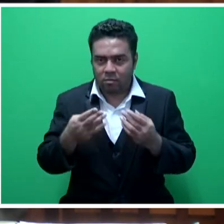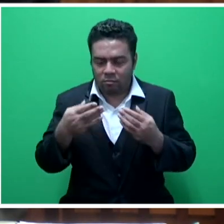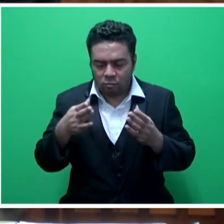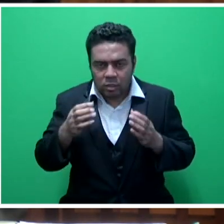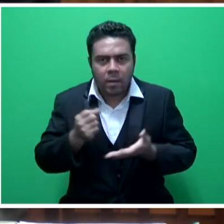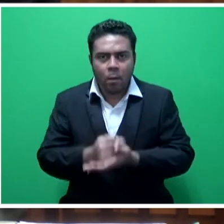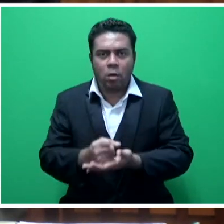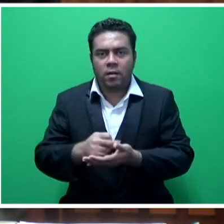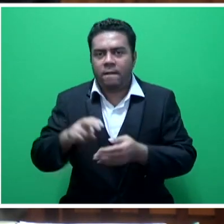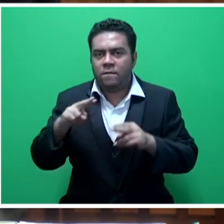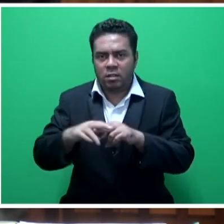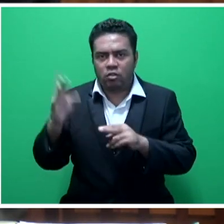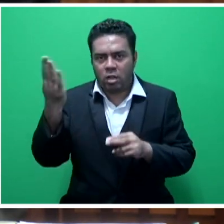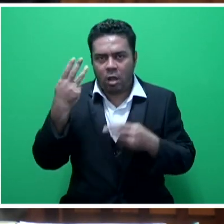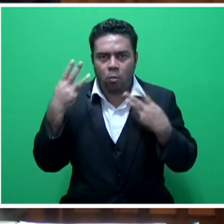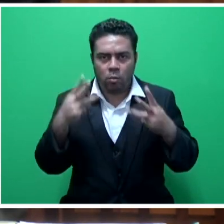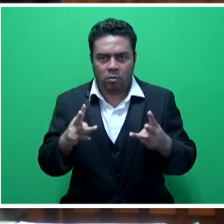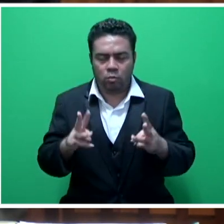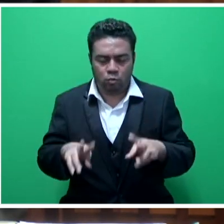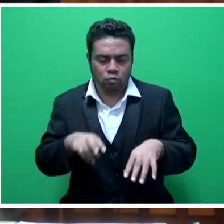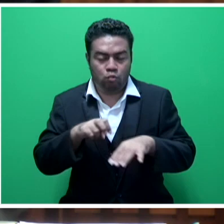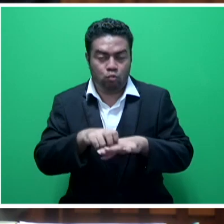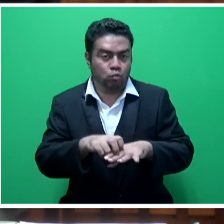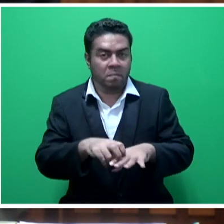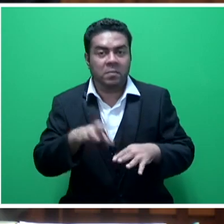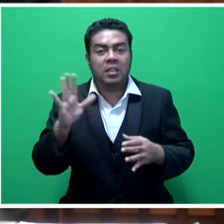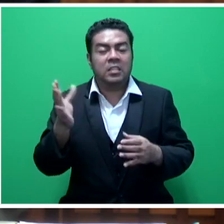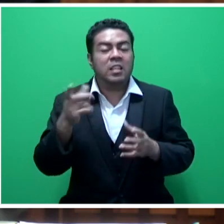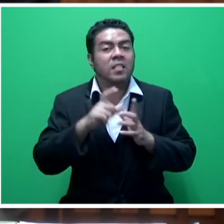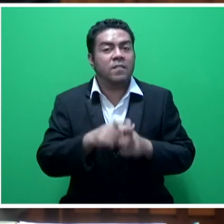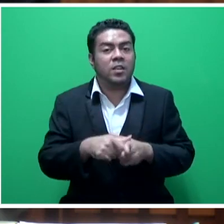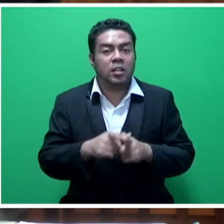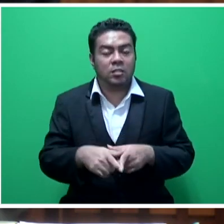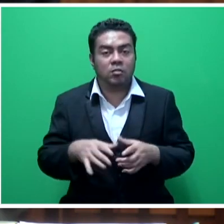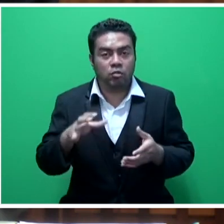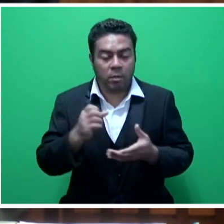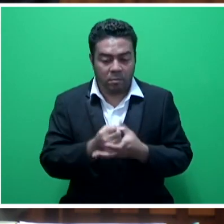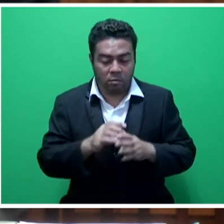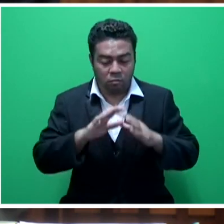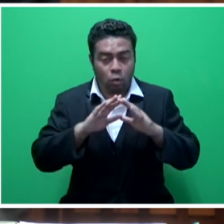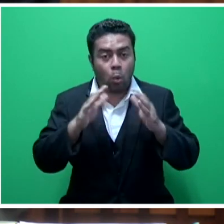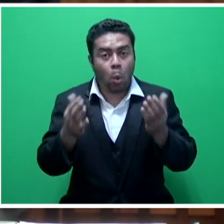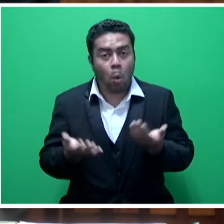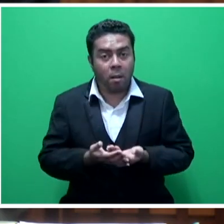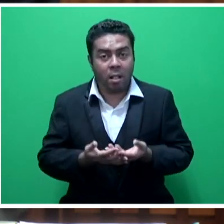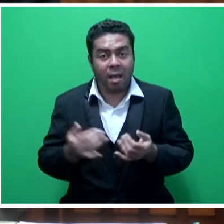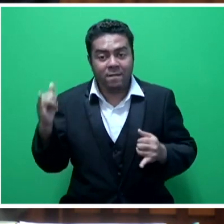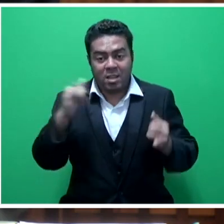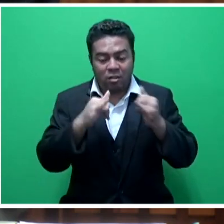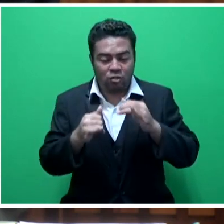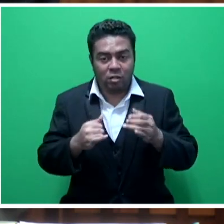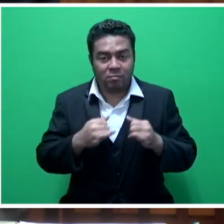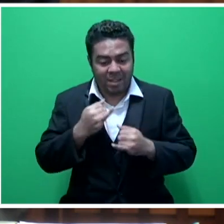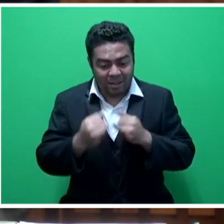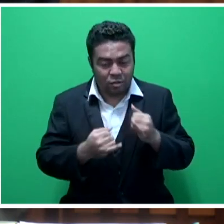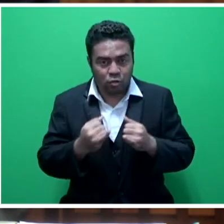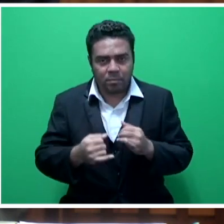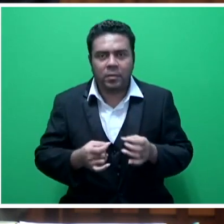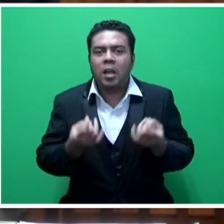Airways. We will see our national carrier ride out this difficult chapter for the global aviation industry, and that is travel